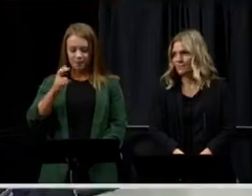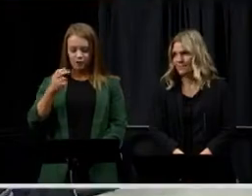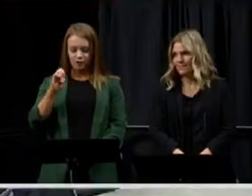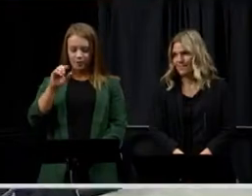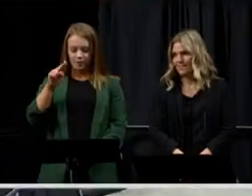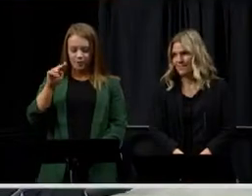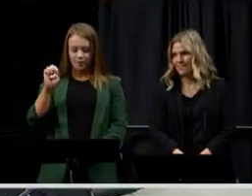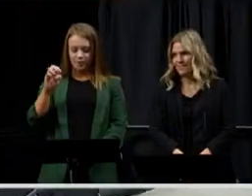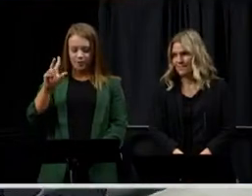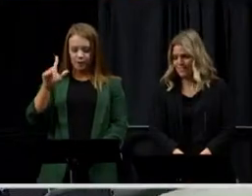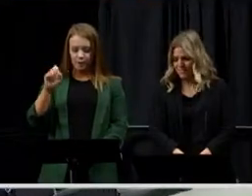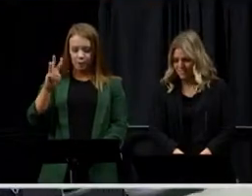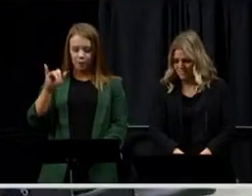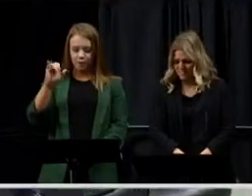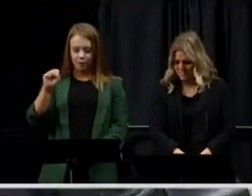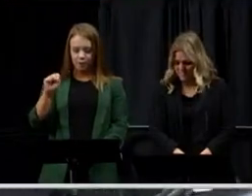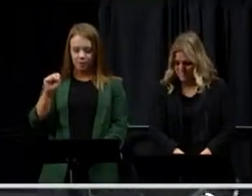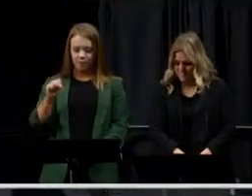Cheyenne Cole Lewis.